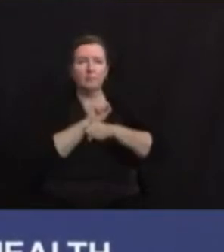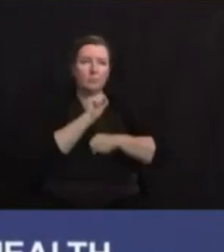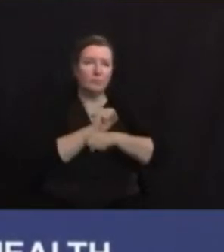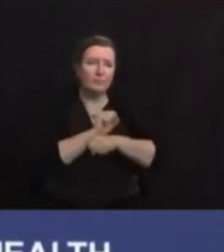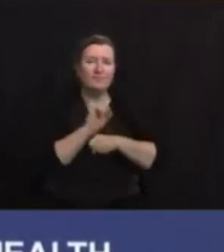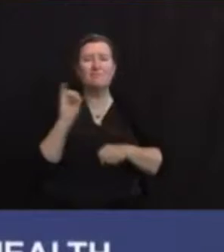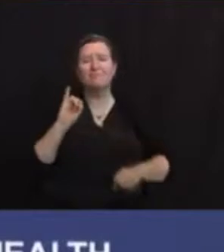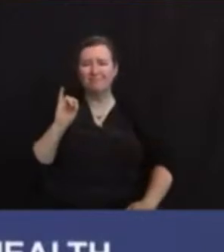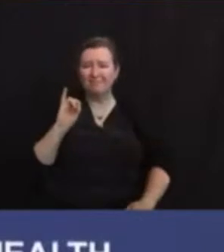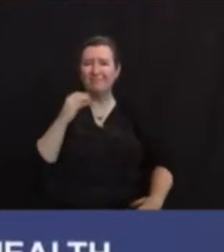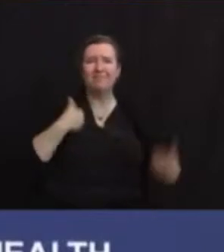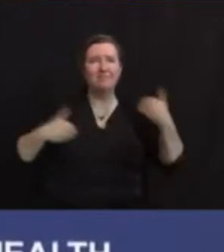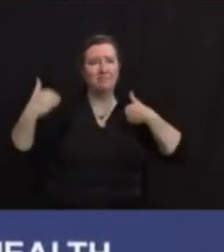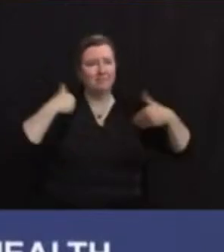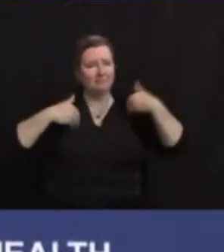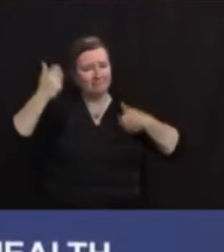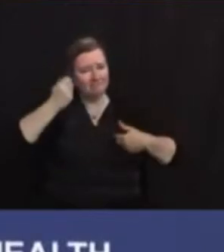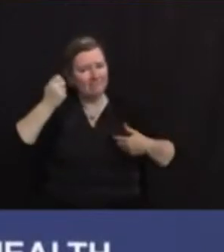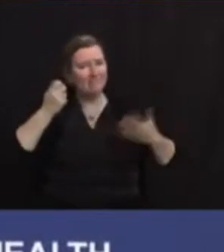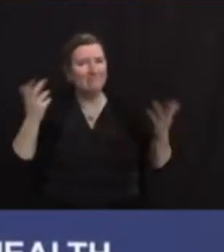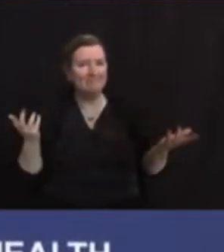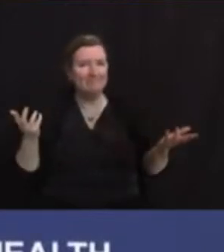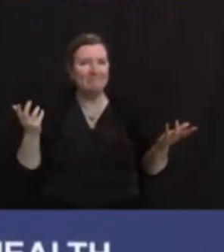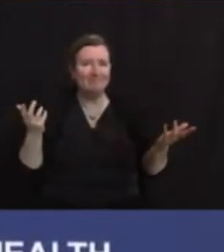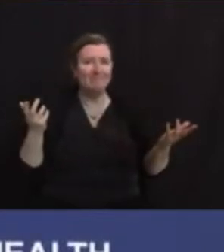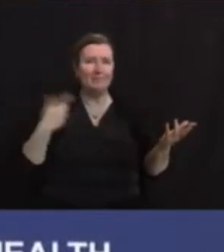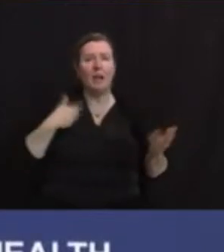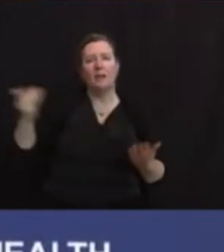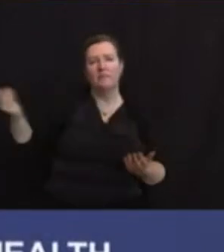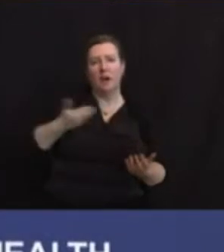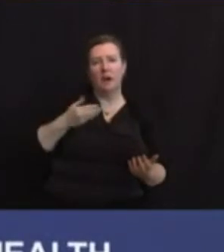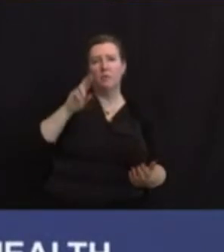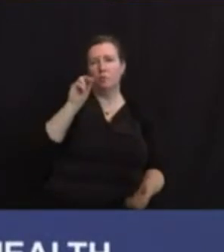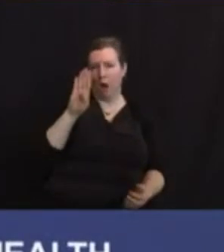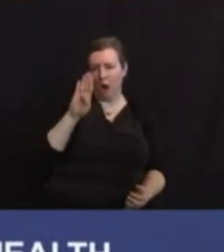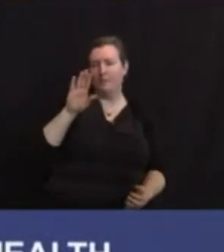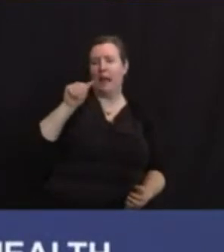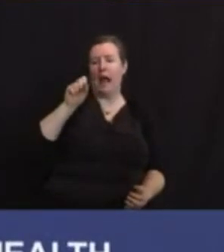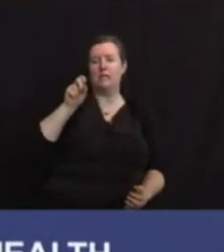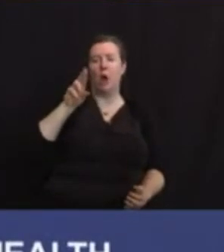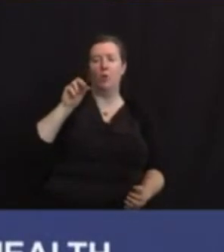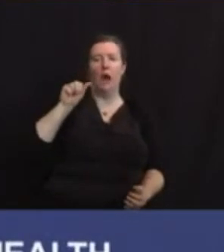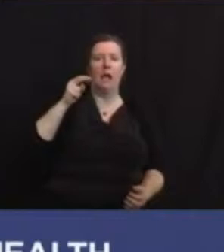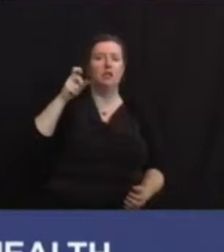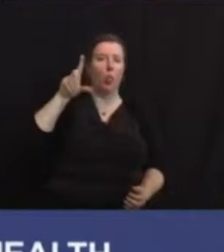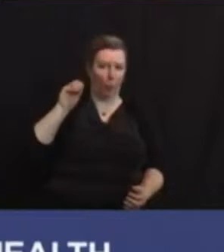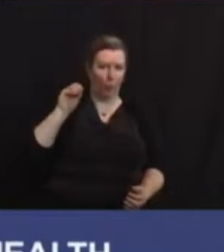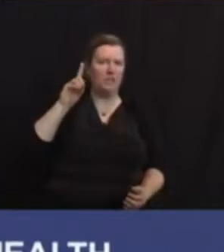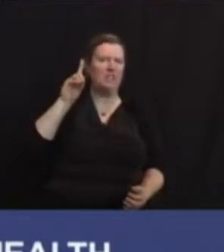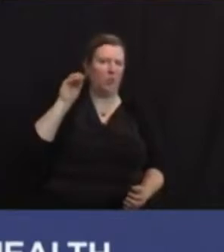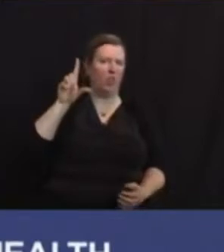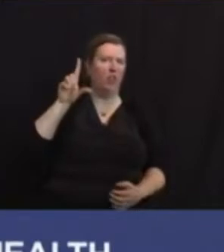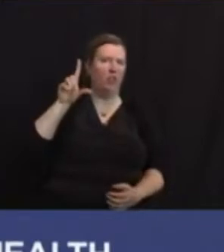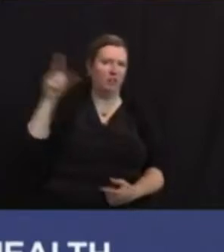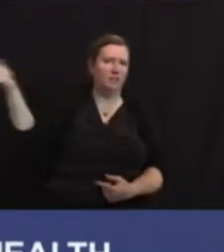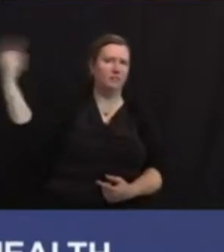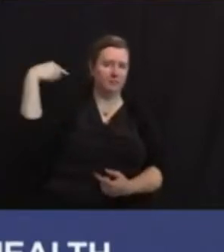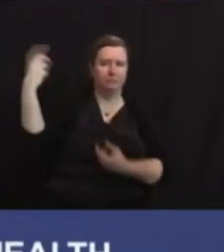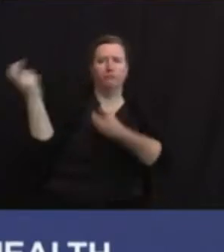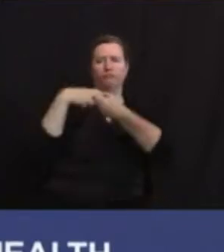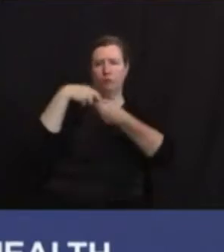Commissioner Rob Angelo to join us, I believe, Friday. So that's one area that I was expecting, Matt, you to hit